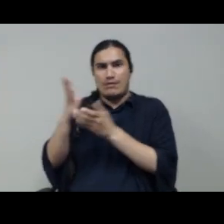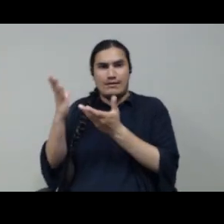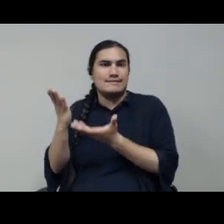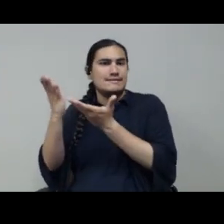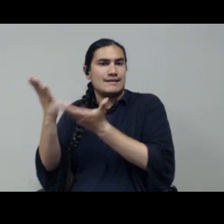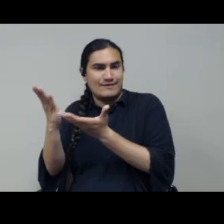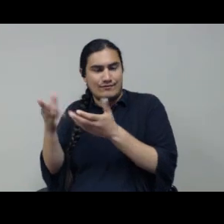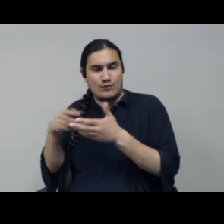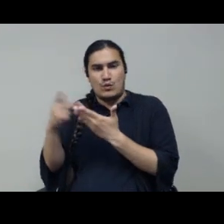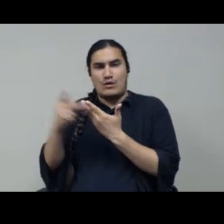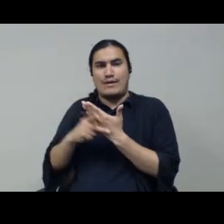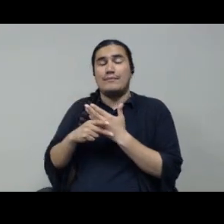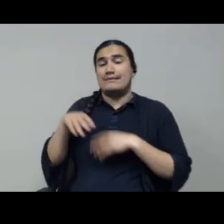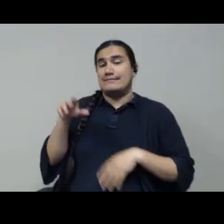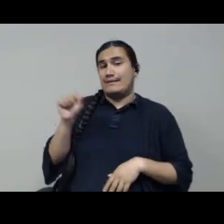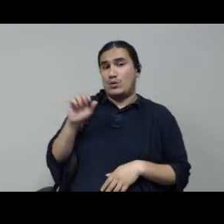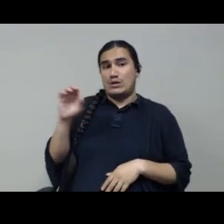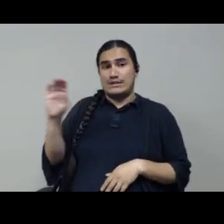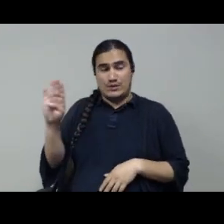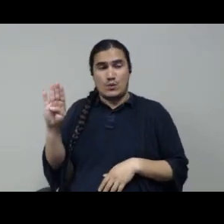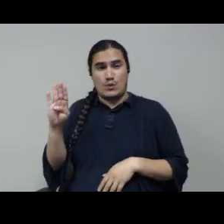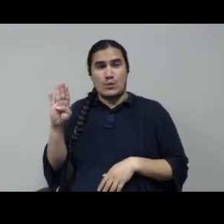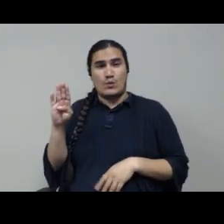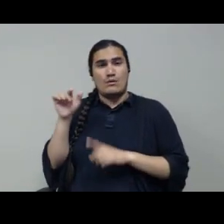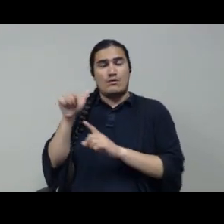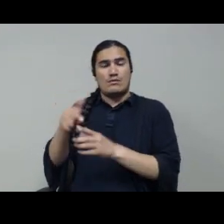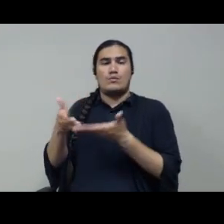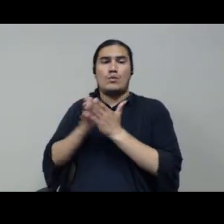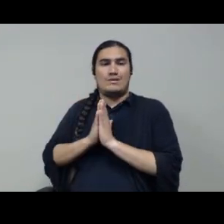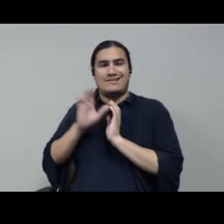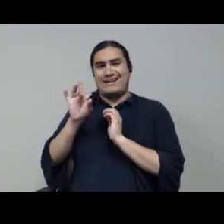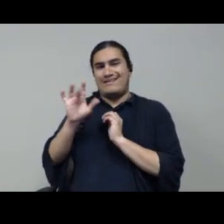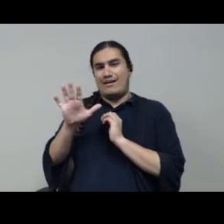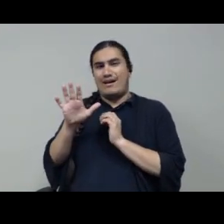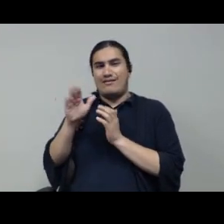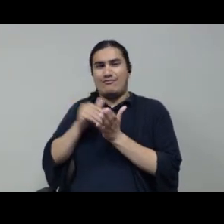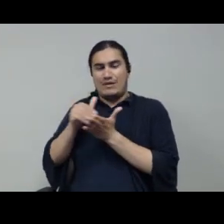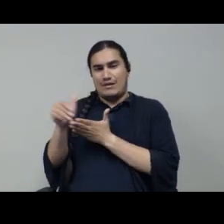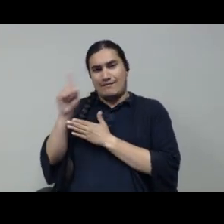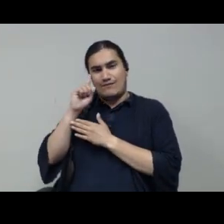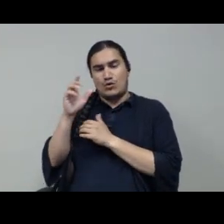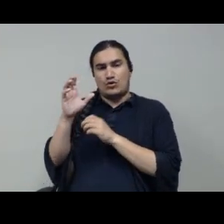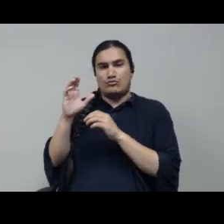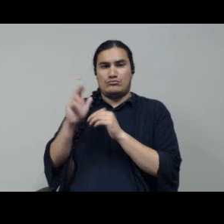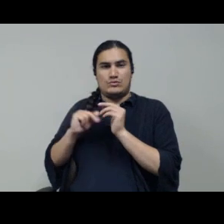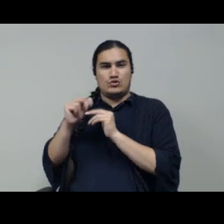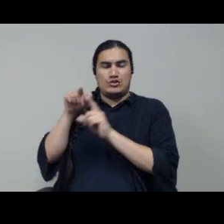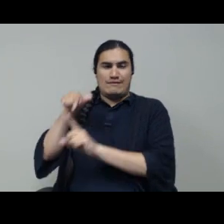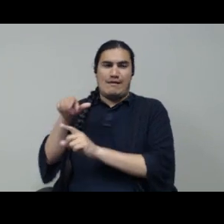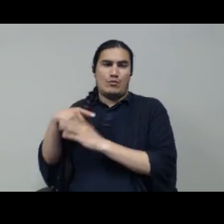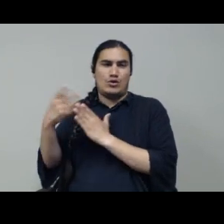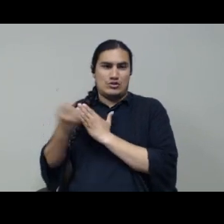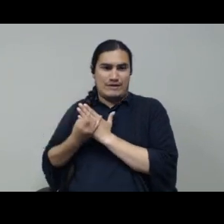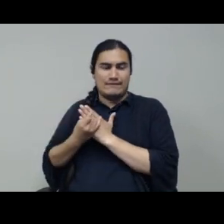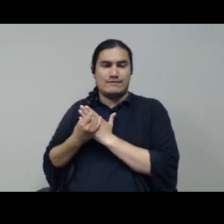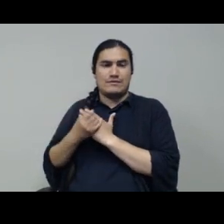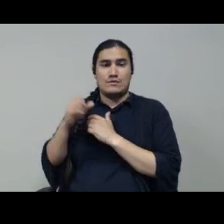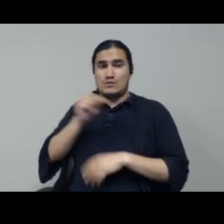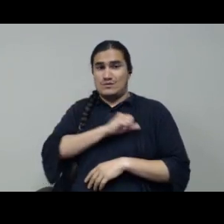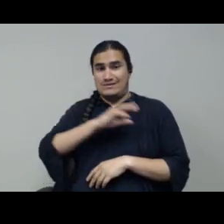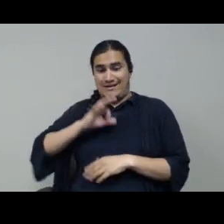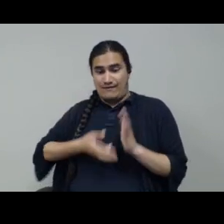San Bernardino County Transportation Authority is requesting $85 million for construction of that project. So staff have